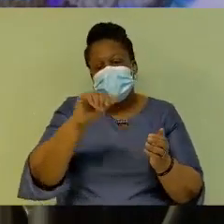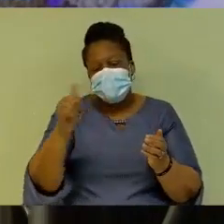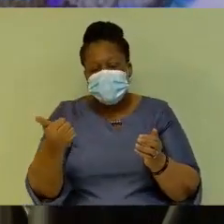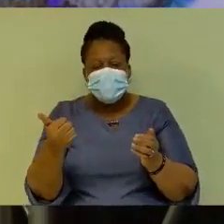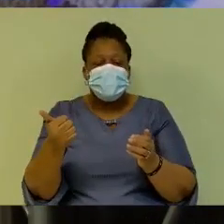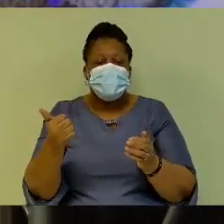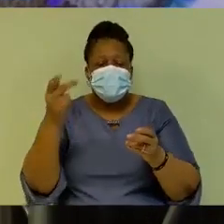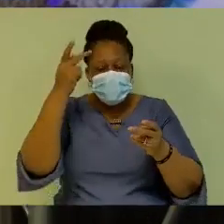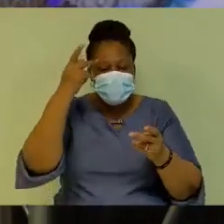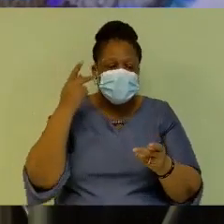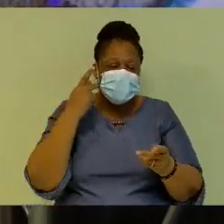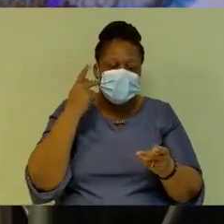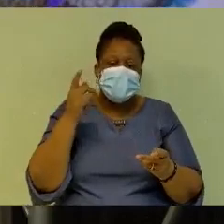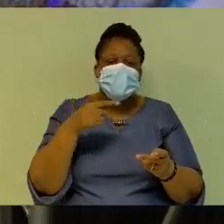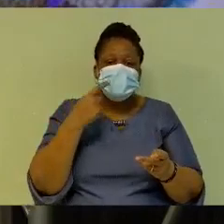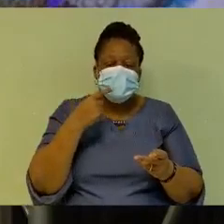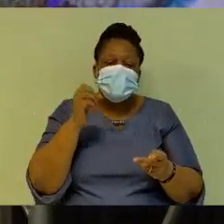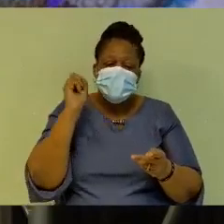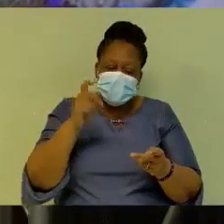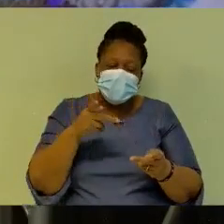members of one of the Explorers Club.